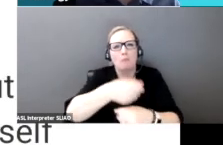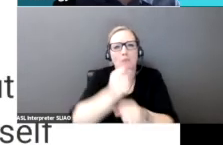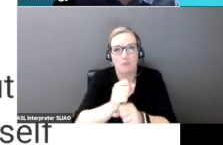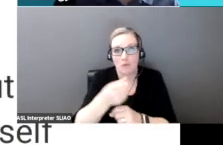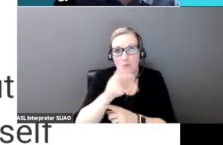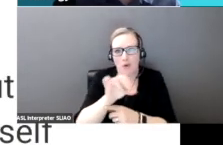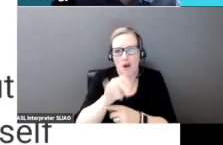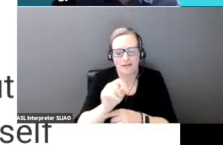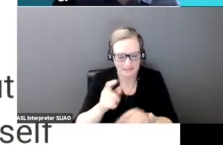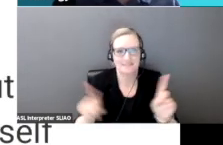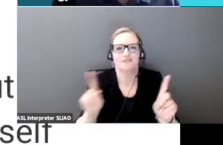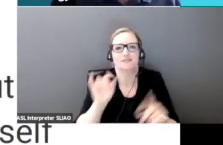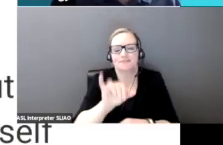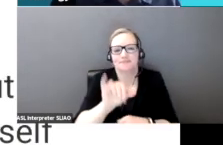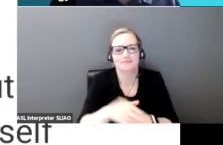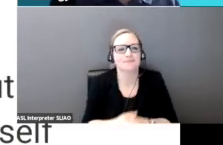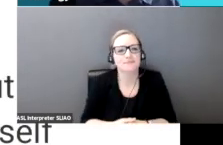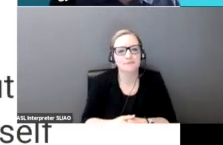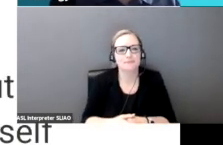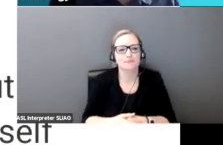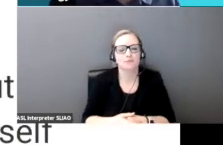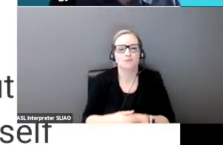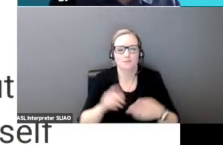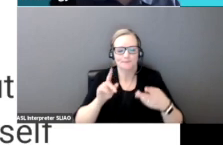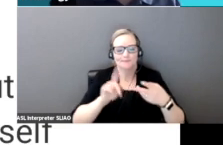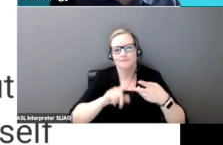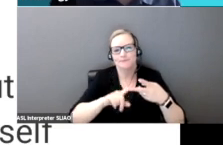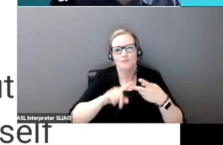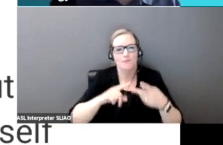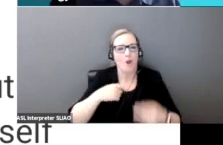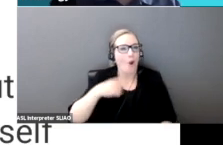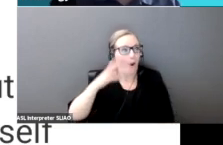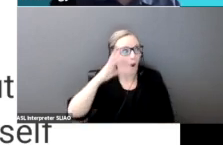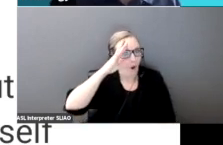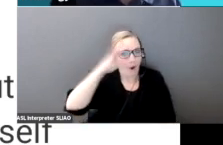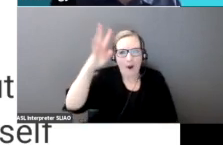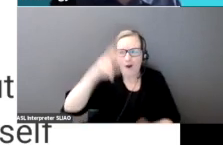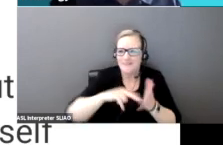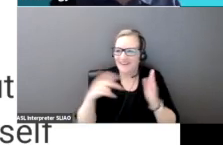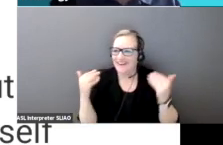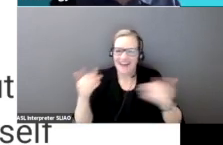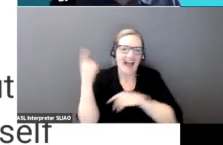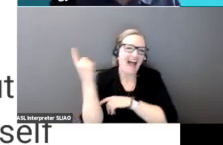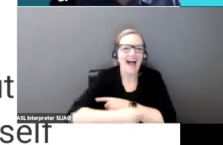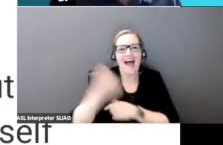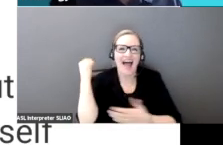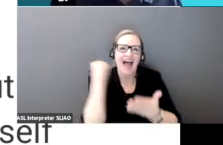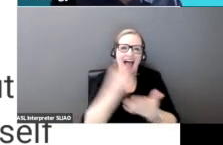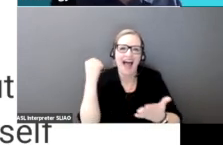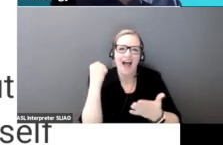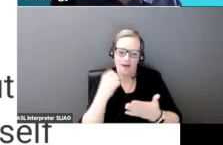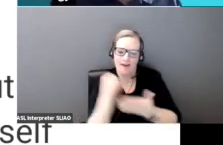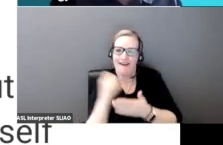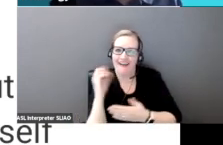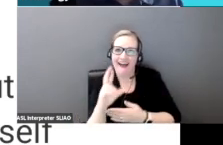Myth number two, I came up with a great idea and I can patent or copyright it. Well, not necessarily. You